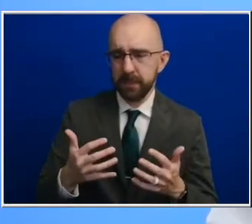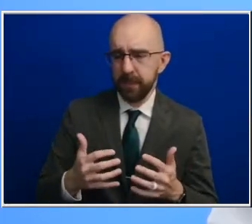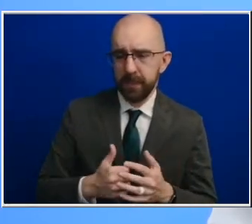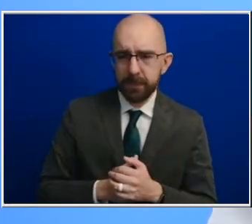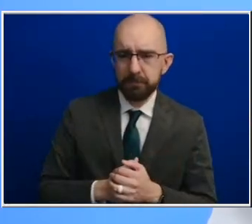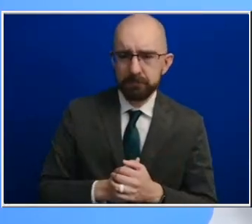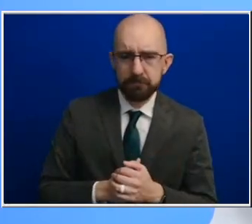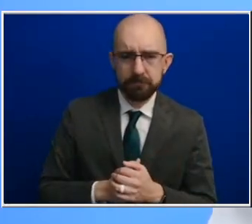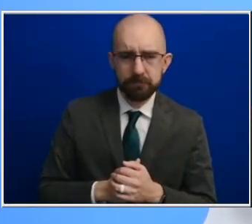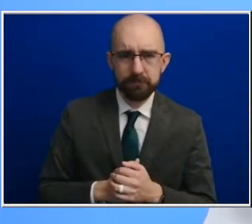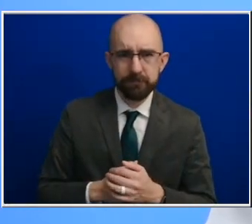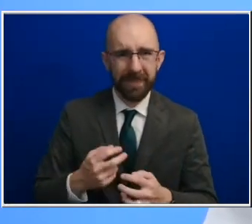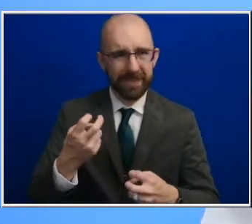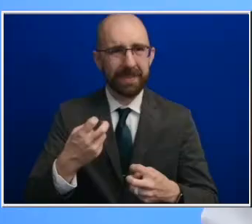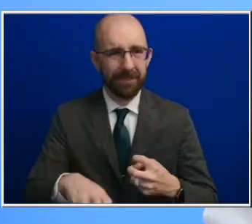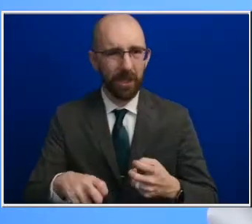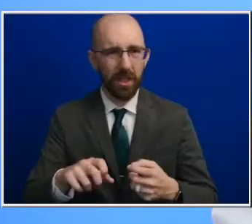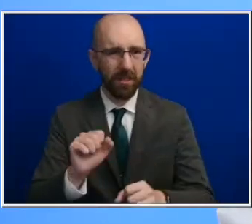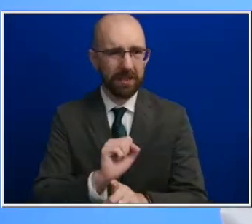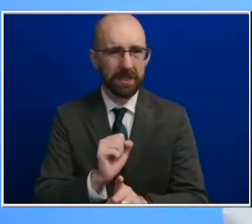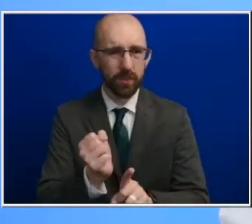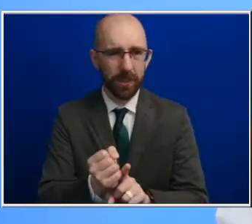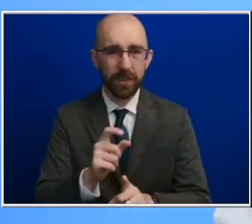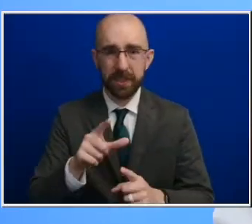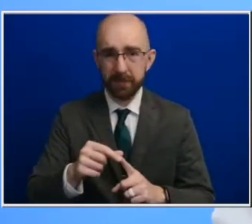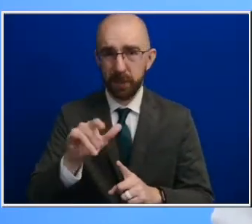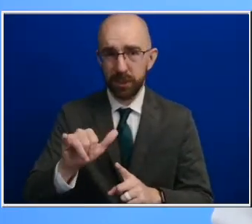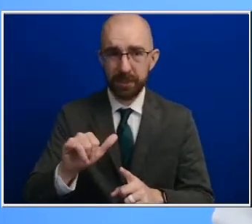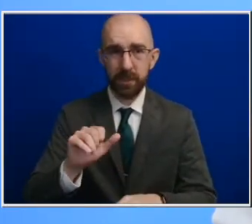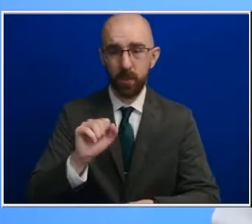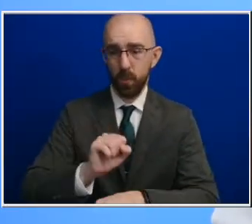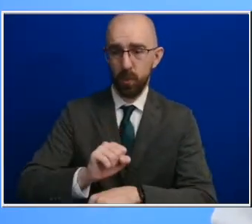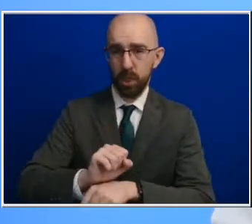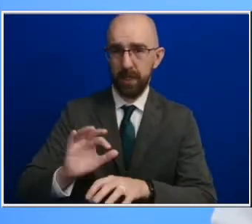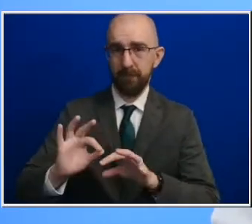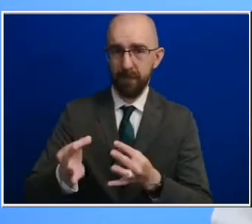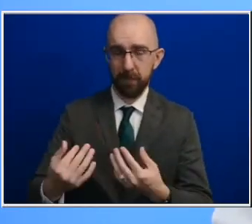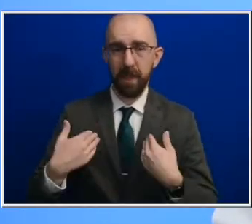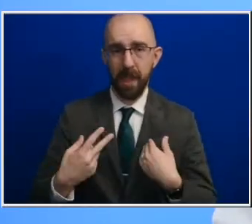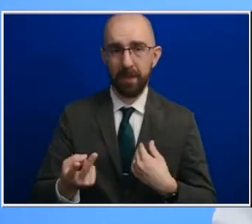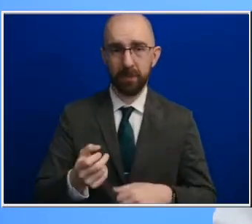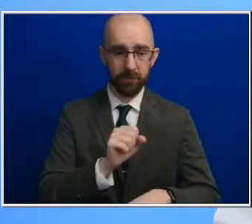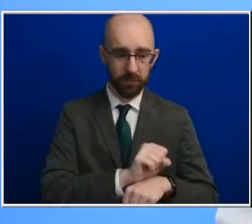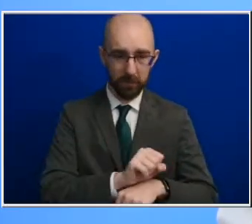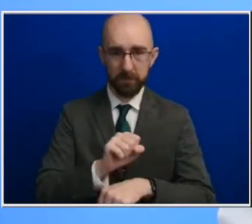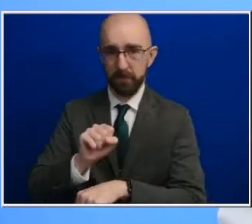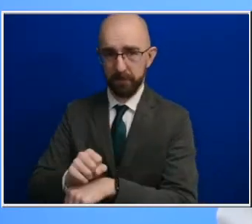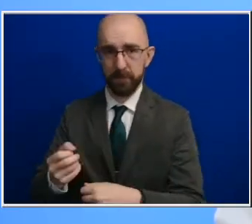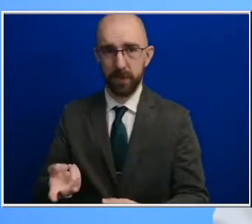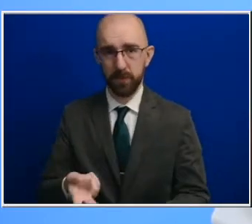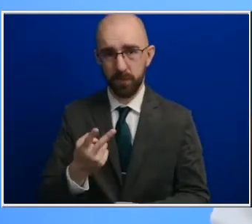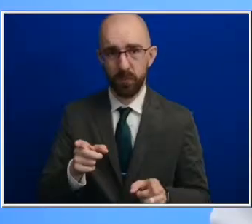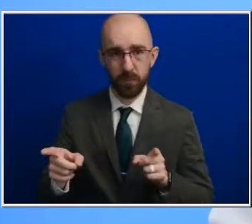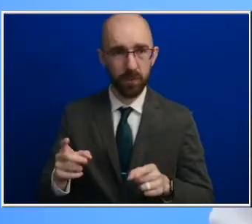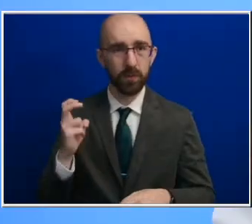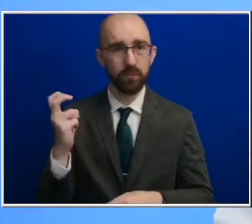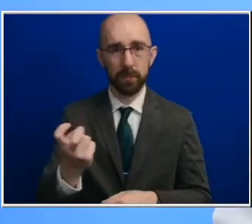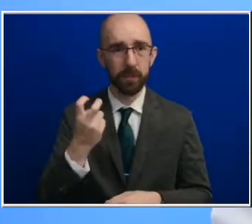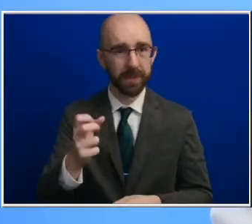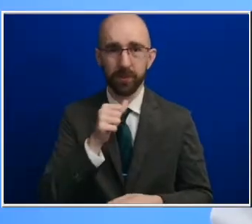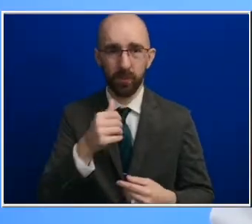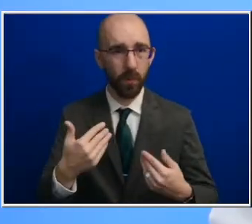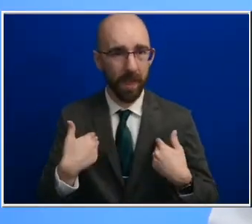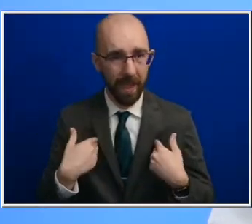a difficult situation, especially for working families that have 2 jobs or don't have transportation, and they have